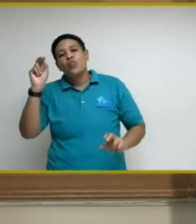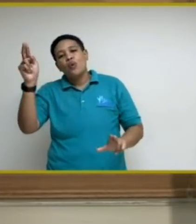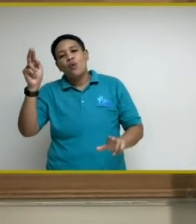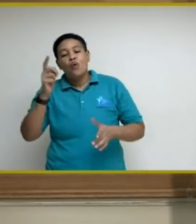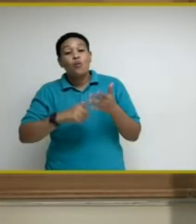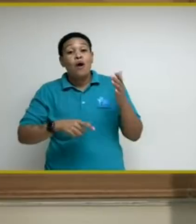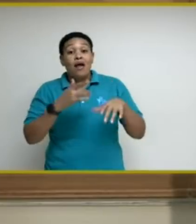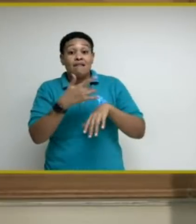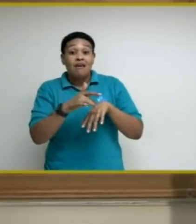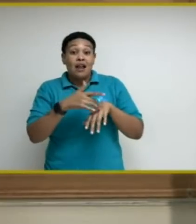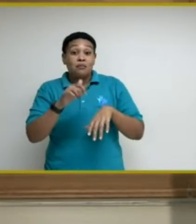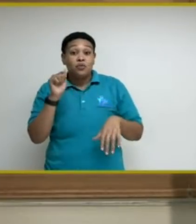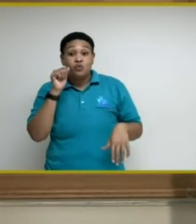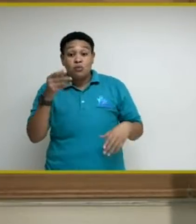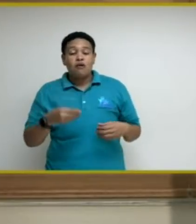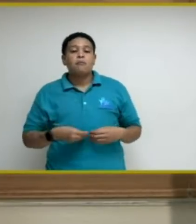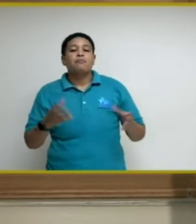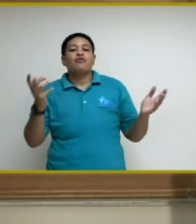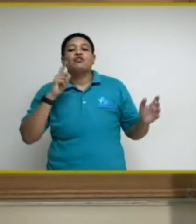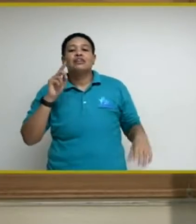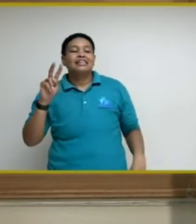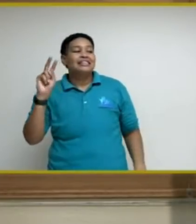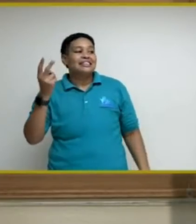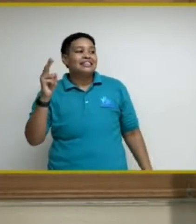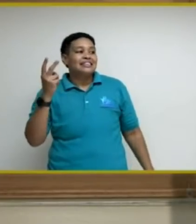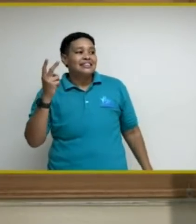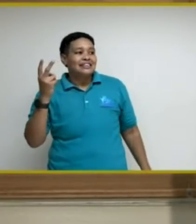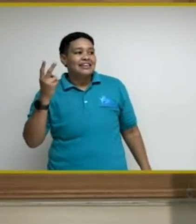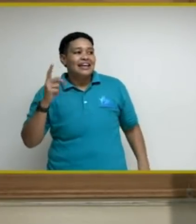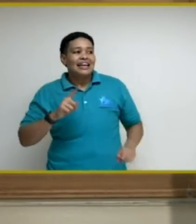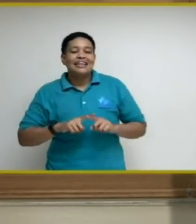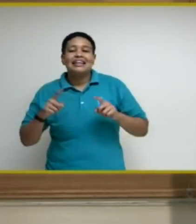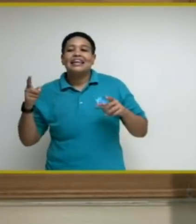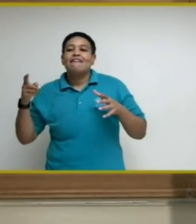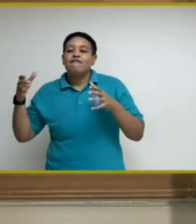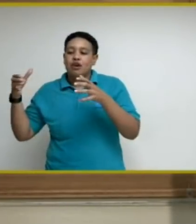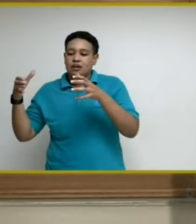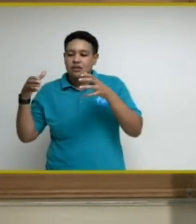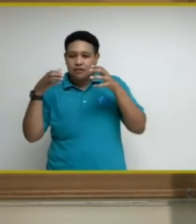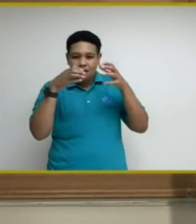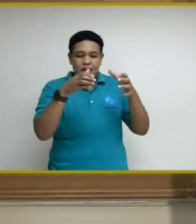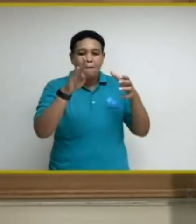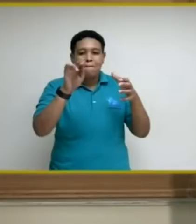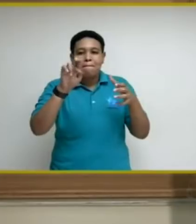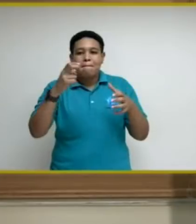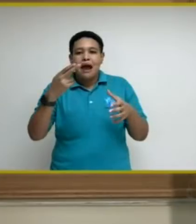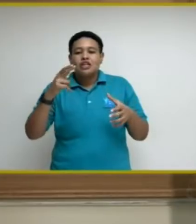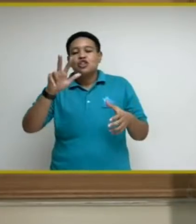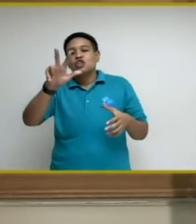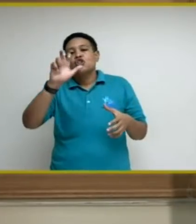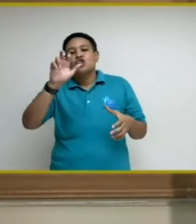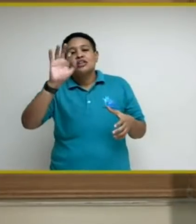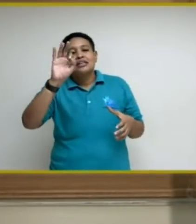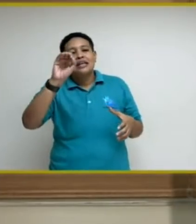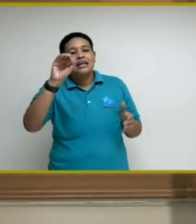tomorrow is a different batch of vaccines. In fact,